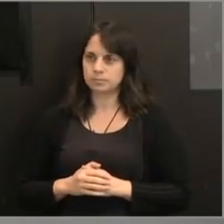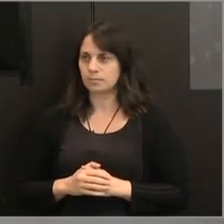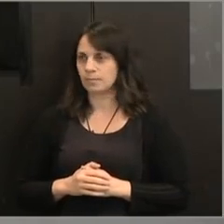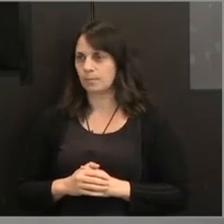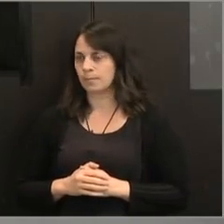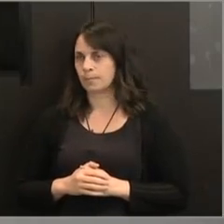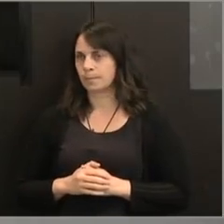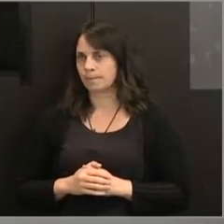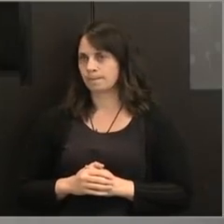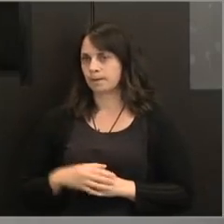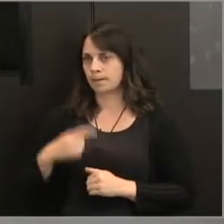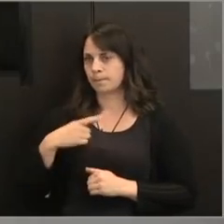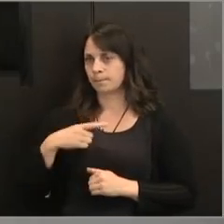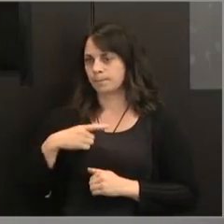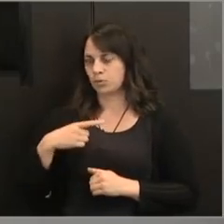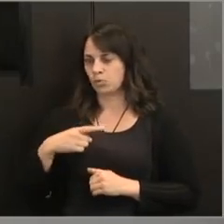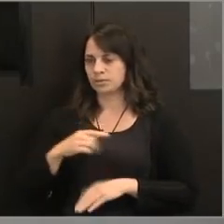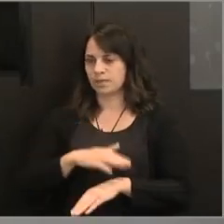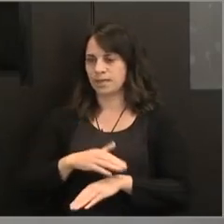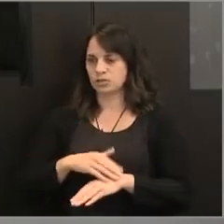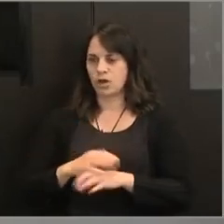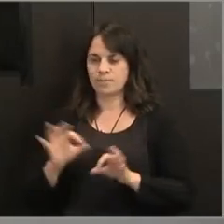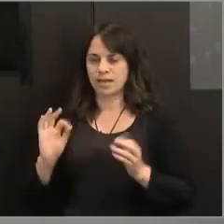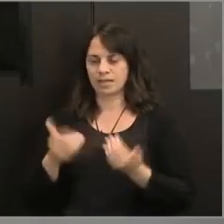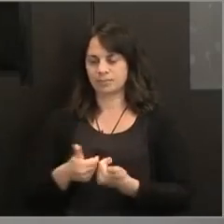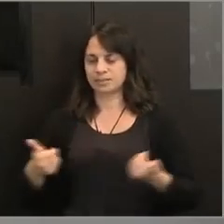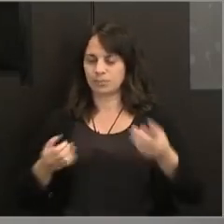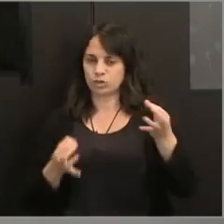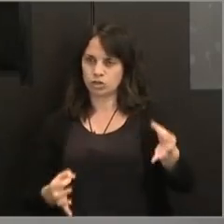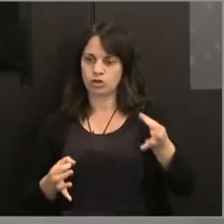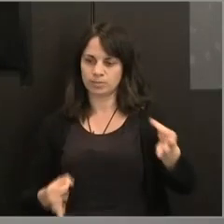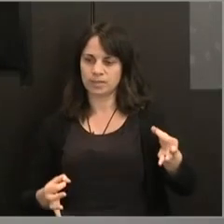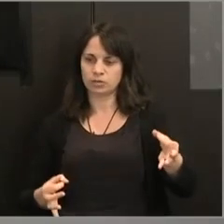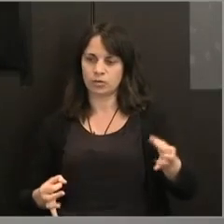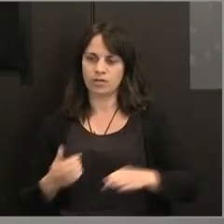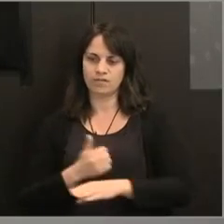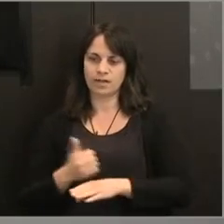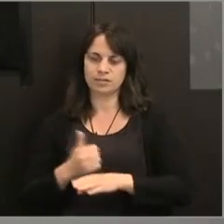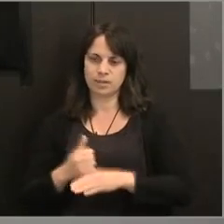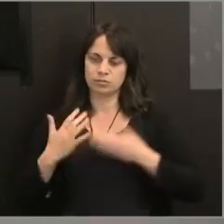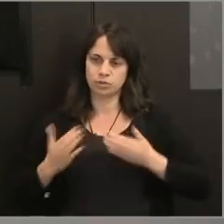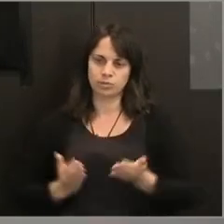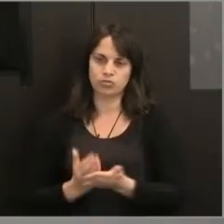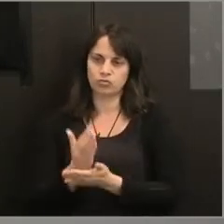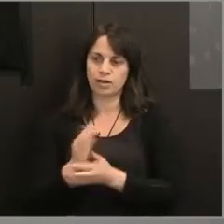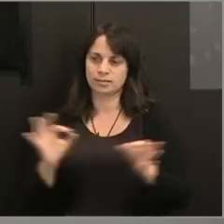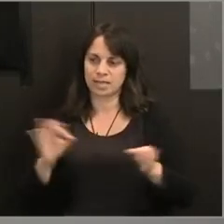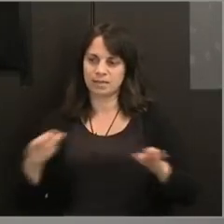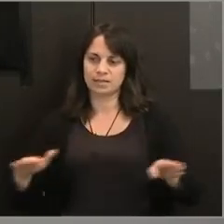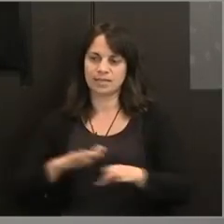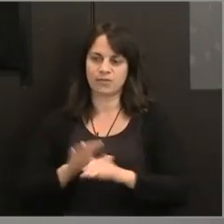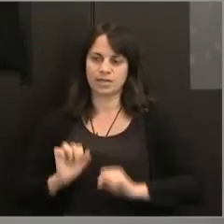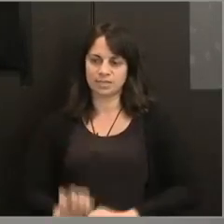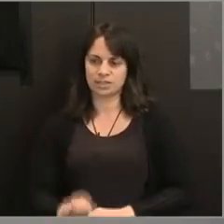distinct document of fundamental human rights pertaining to Indigenous